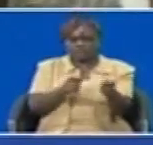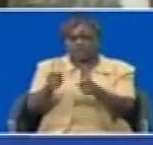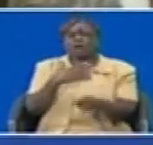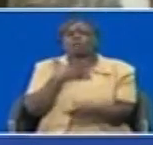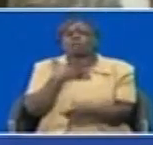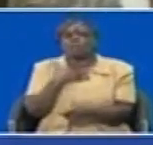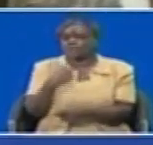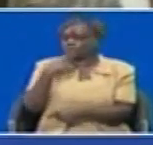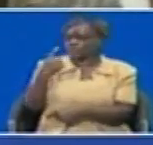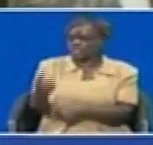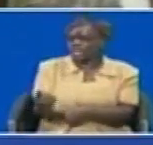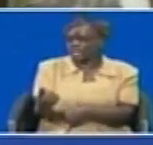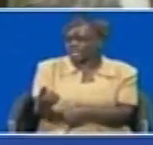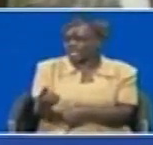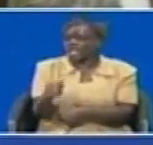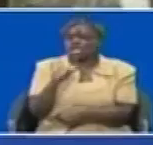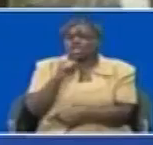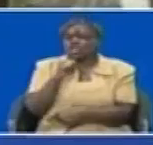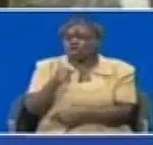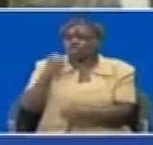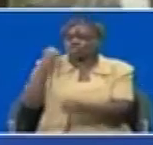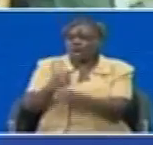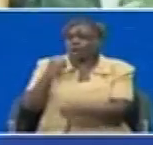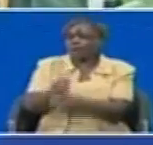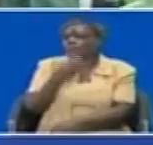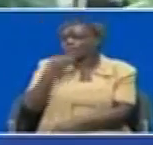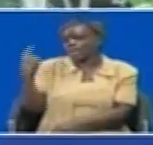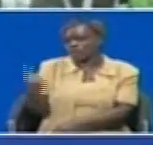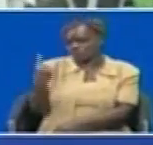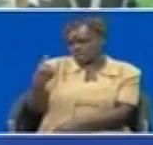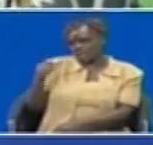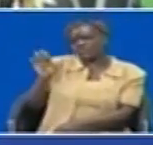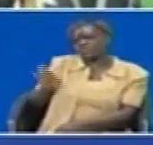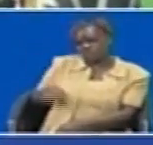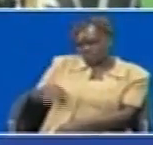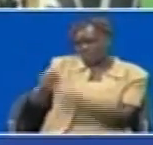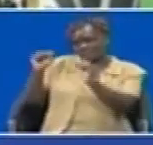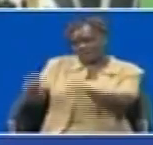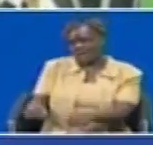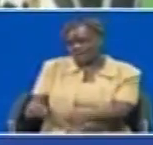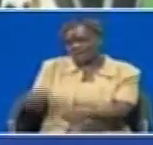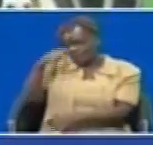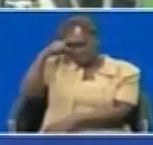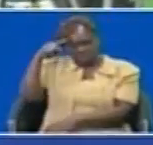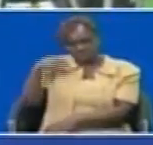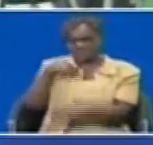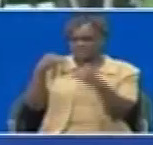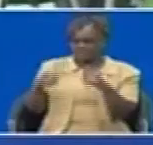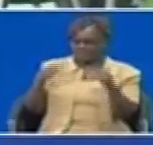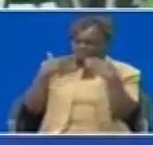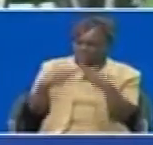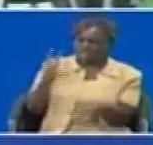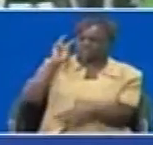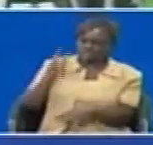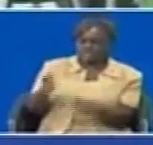like to say that it's not a work for men only. Even ladies can do it, because I have tried, I have seen